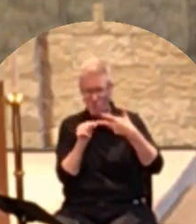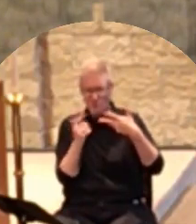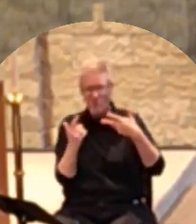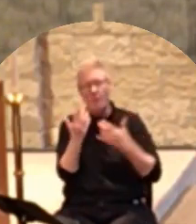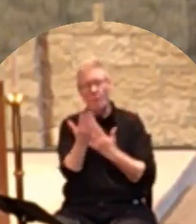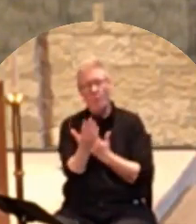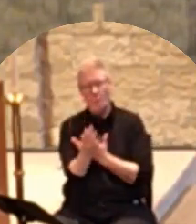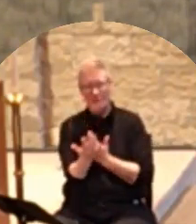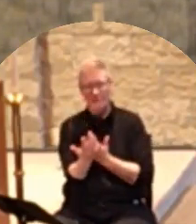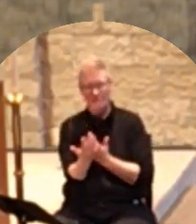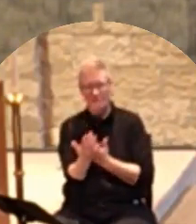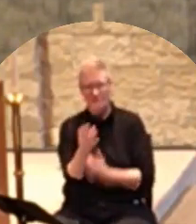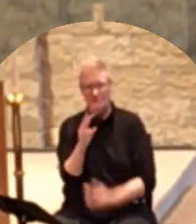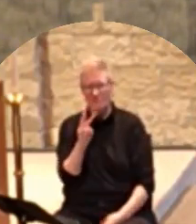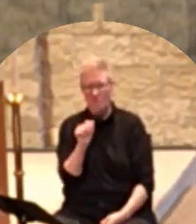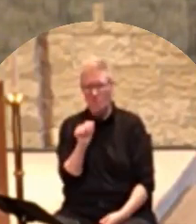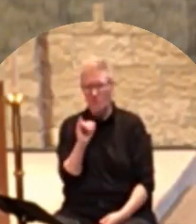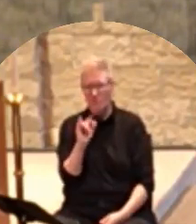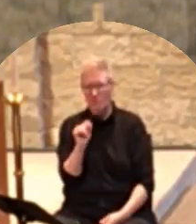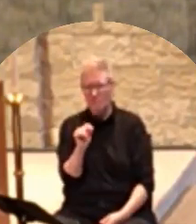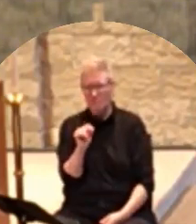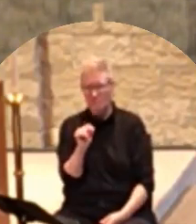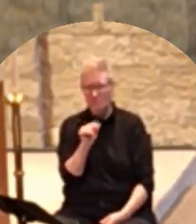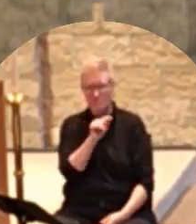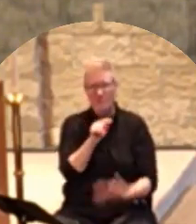Wait. Wow. Lift.